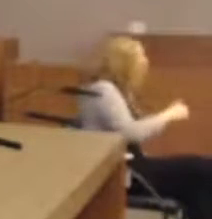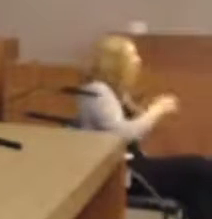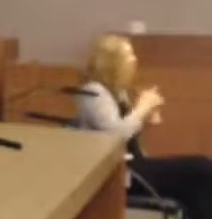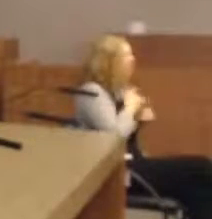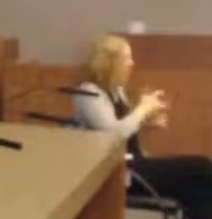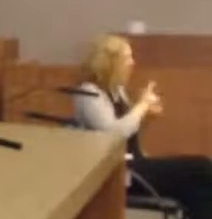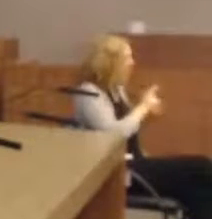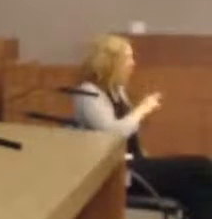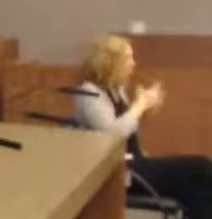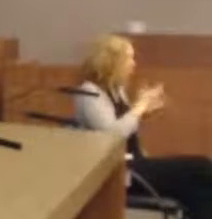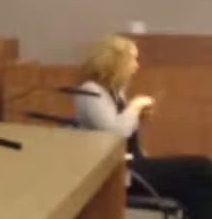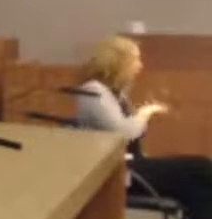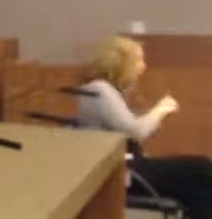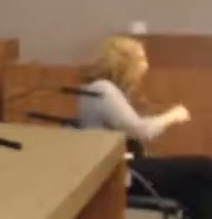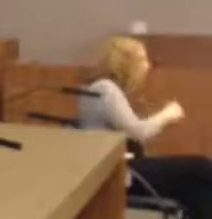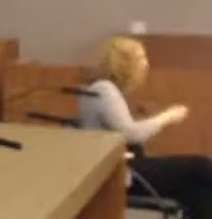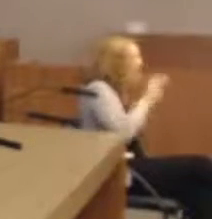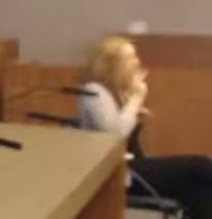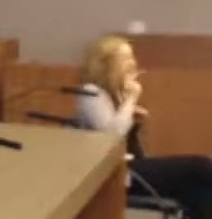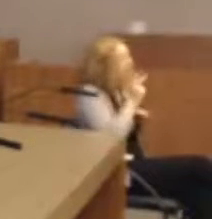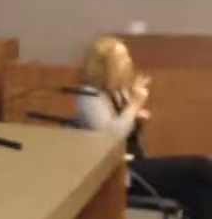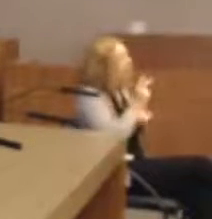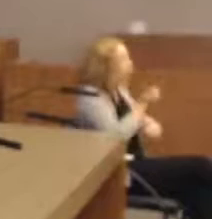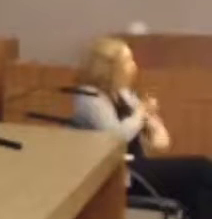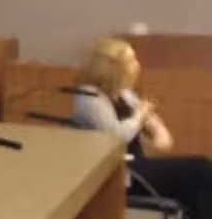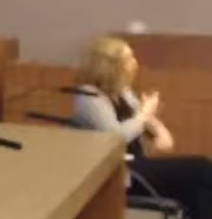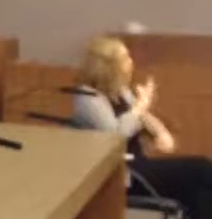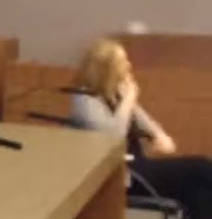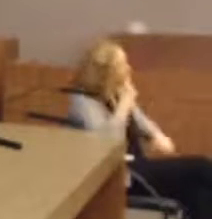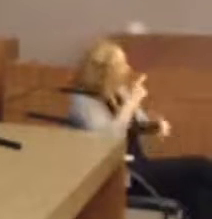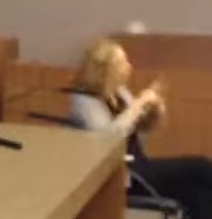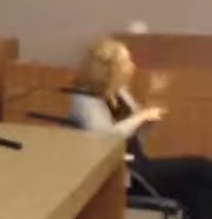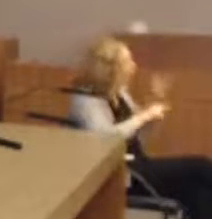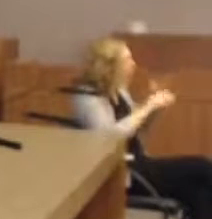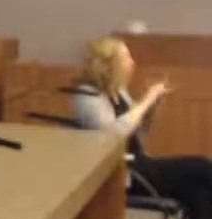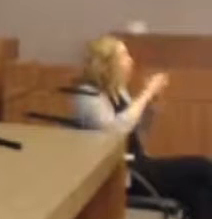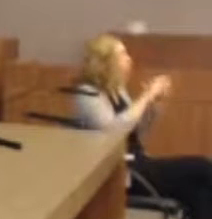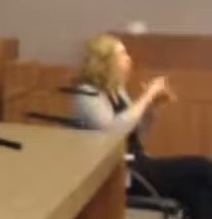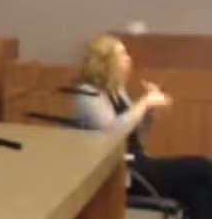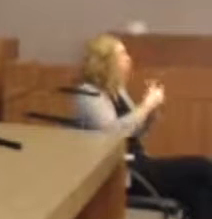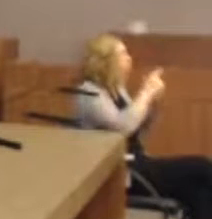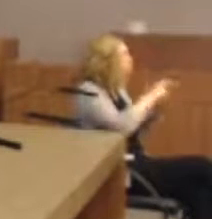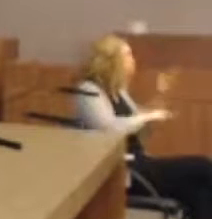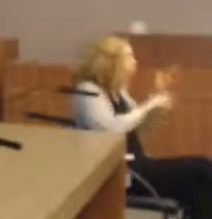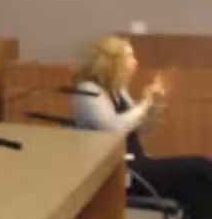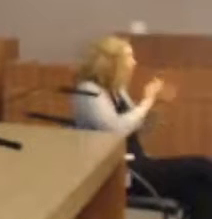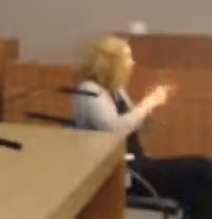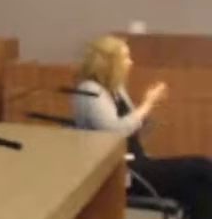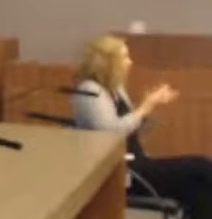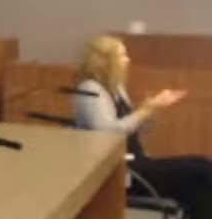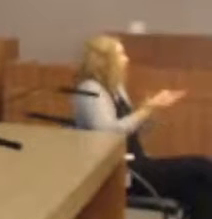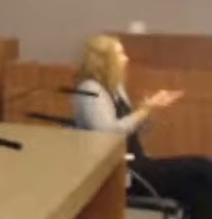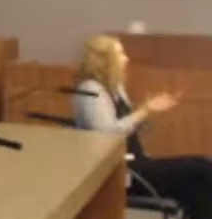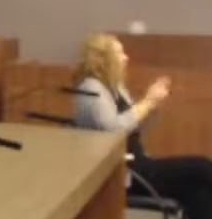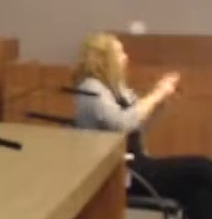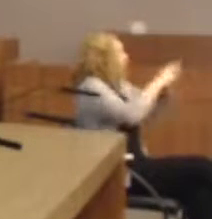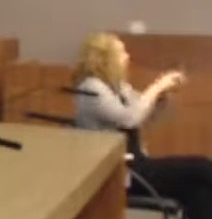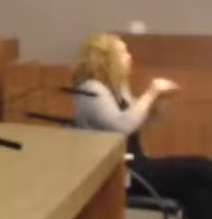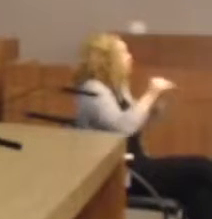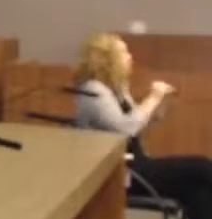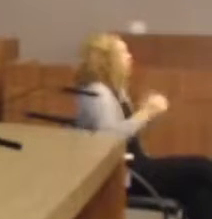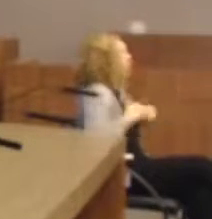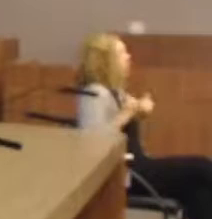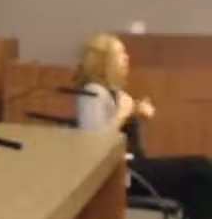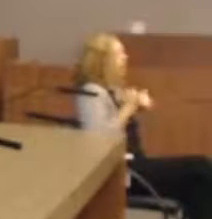suicidal behavior, cigarette smoking, substance abuse. All of these things increase the more adverse childhood experiences they had. So there's two